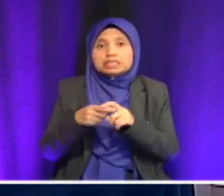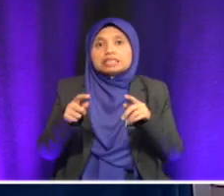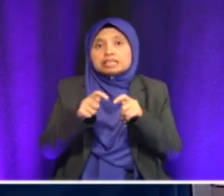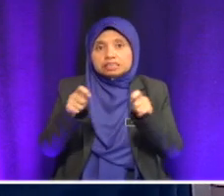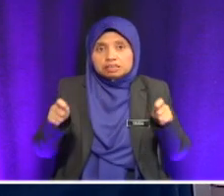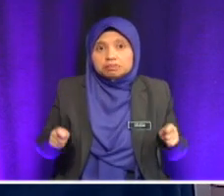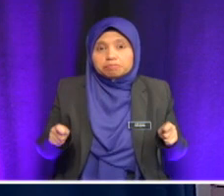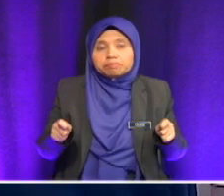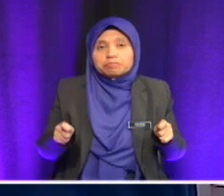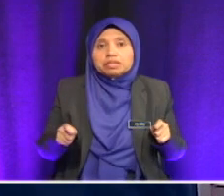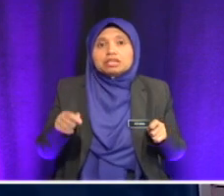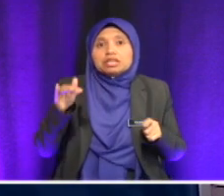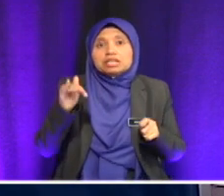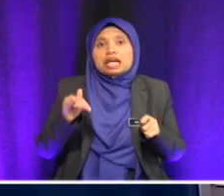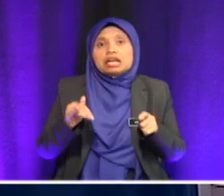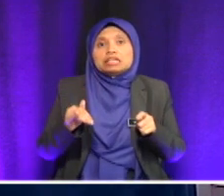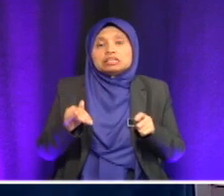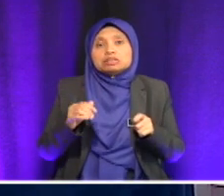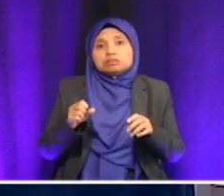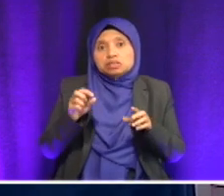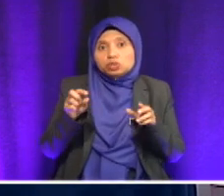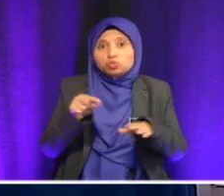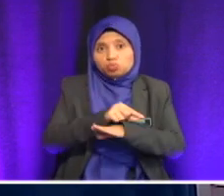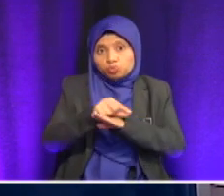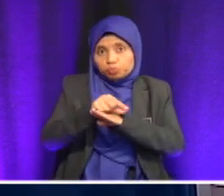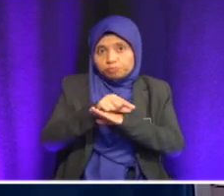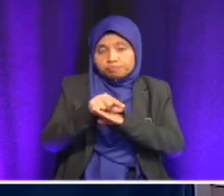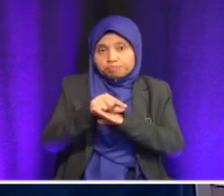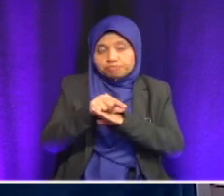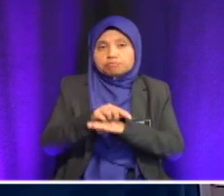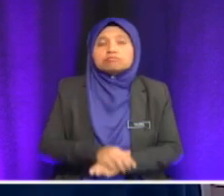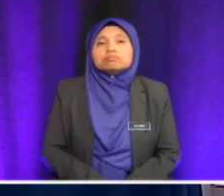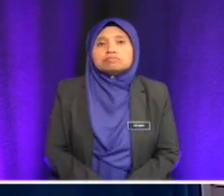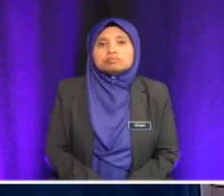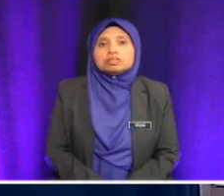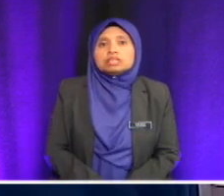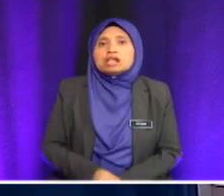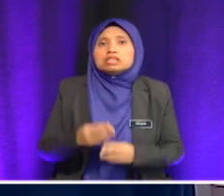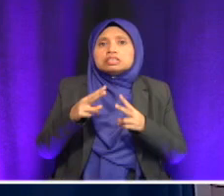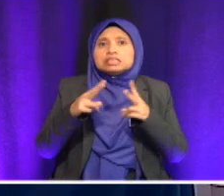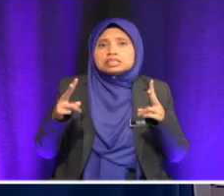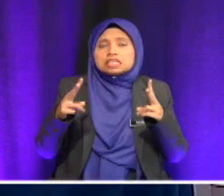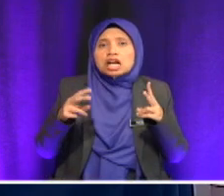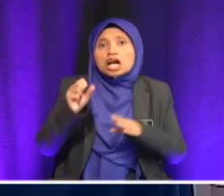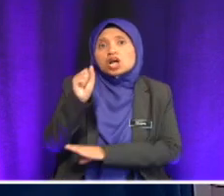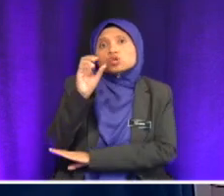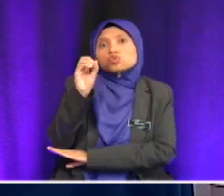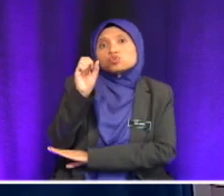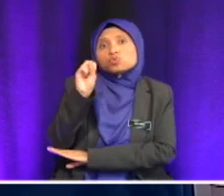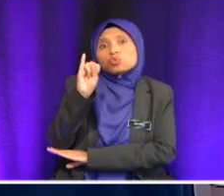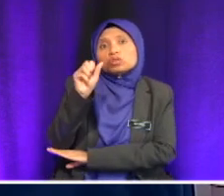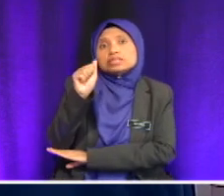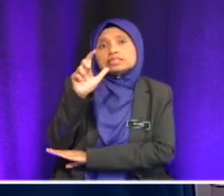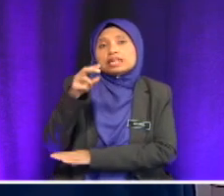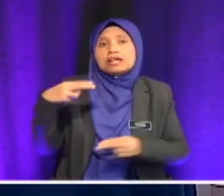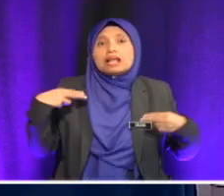intelligence is evident in their ability to learn, use tools, and even in their sense of humor. They are very social animals, and although they live in herds, they